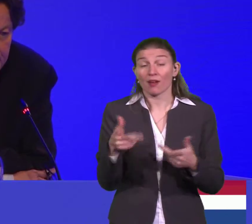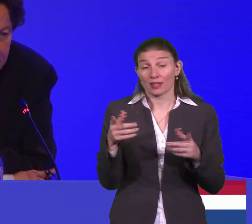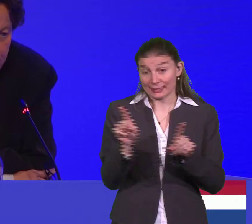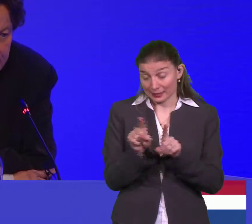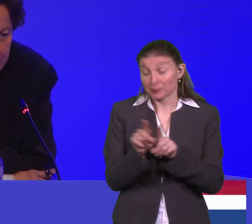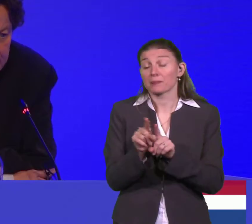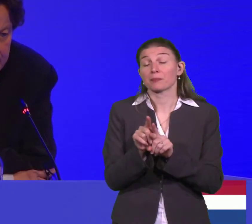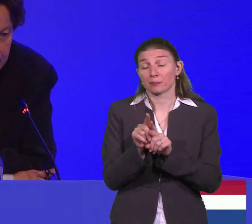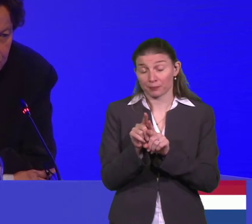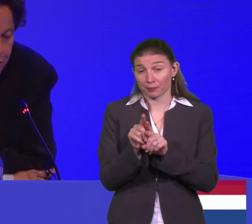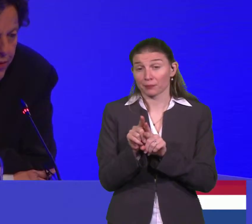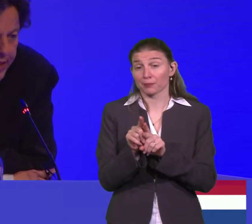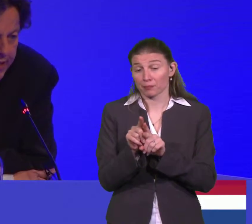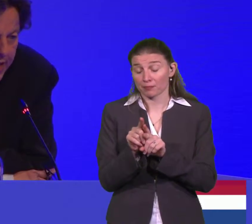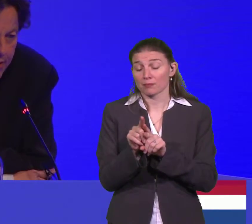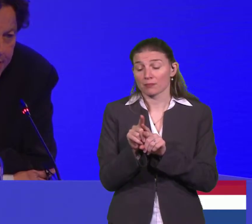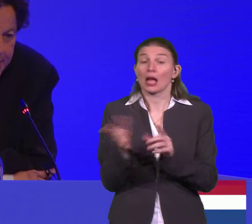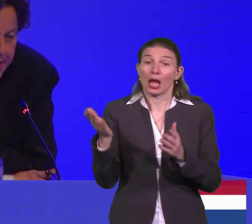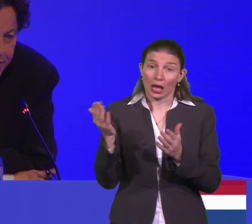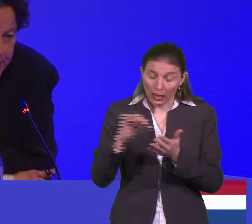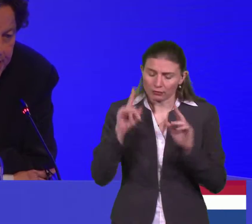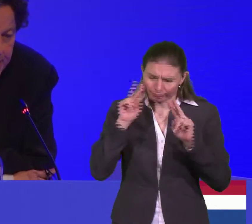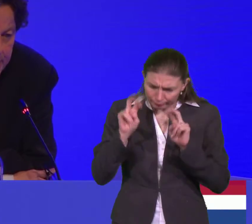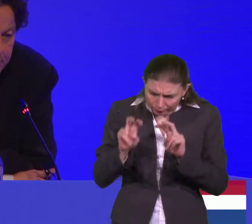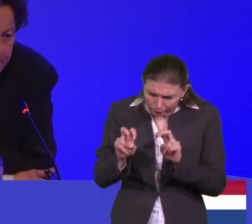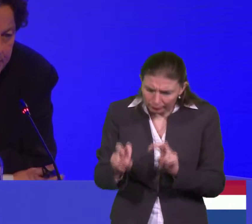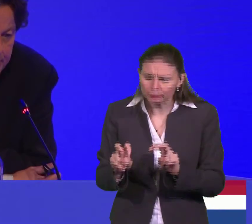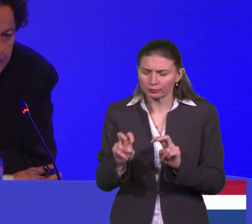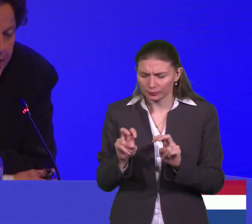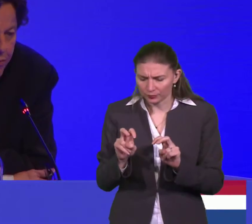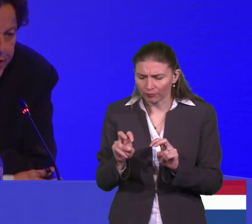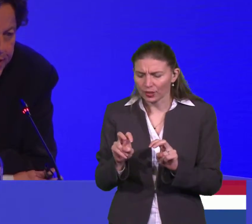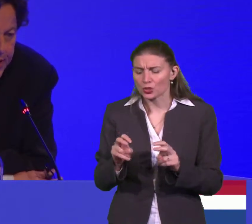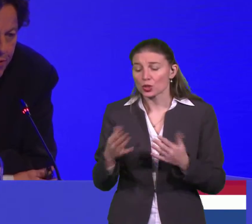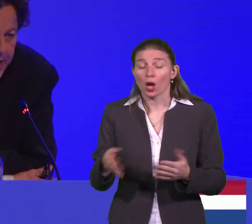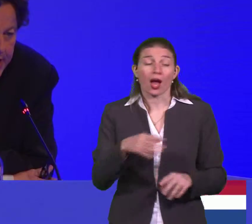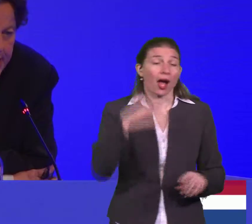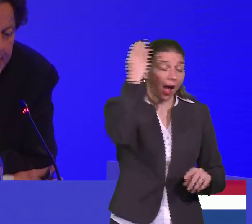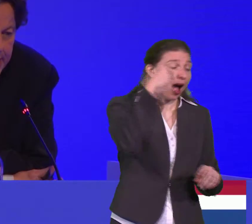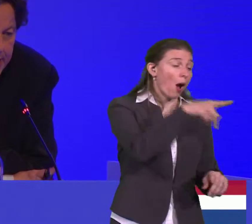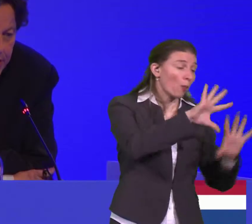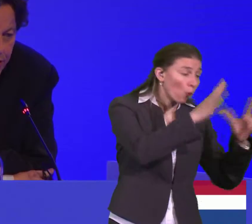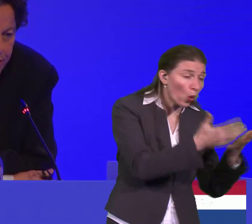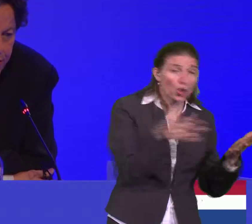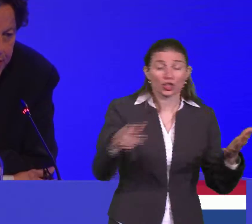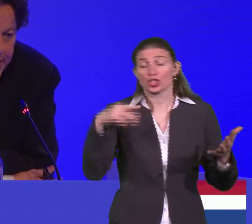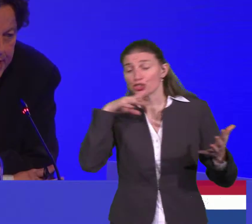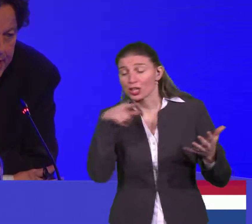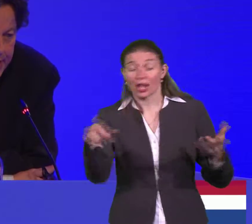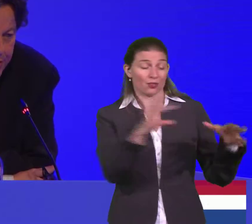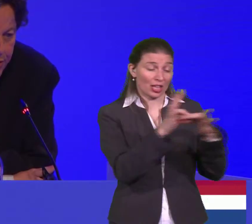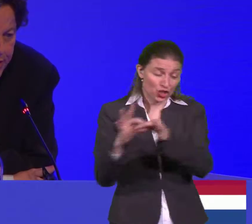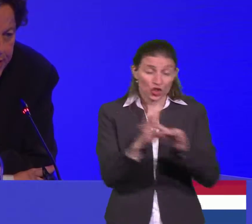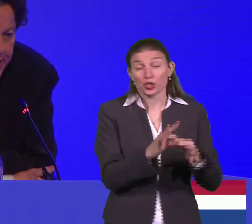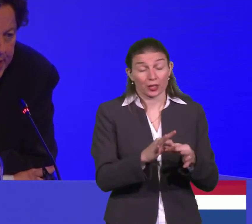far, we can at least move forward. There is now a different relationship with the Arab world and Israel. There is also